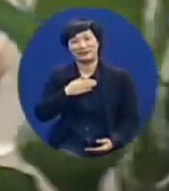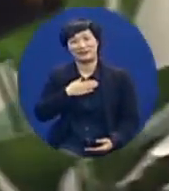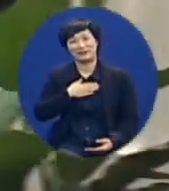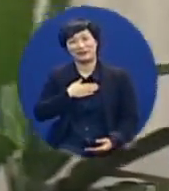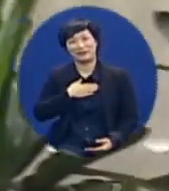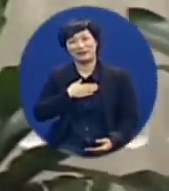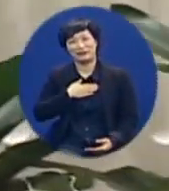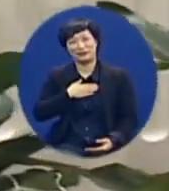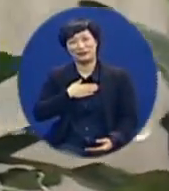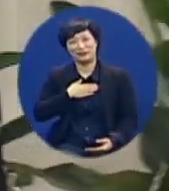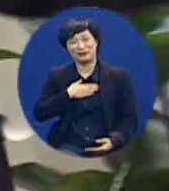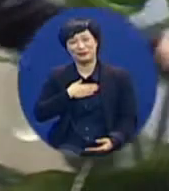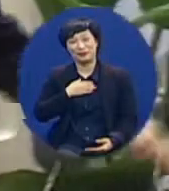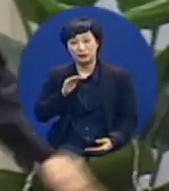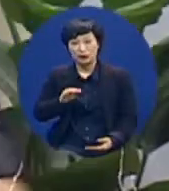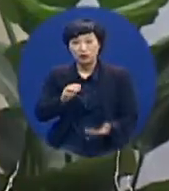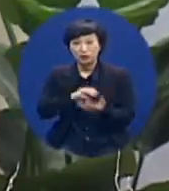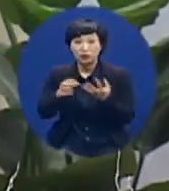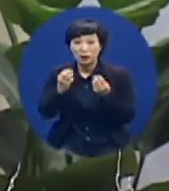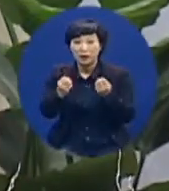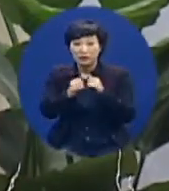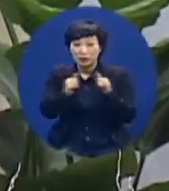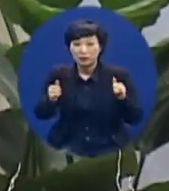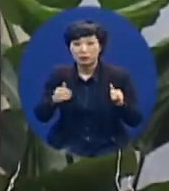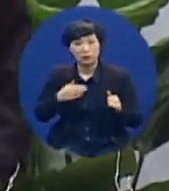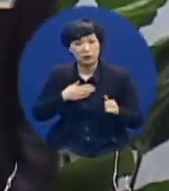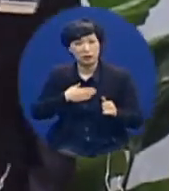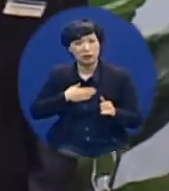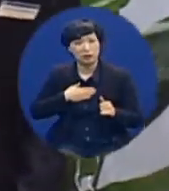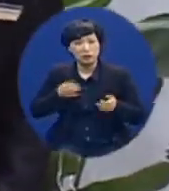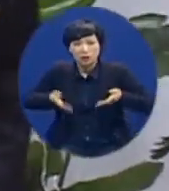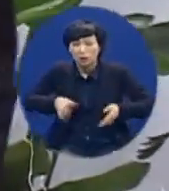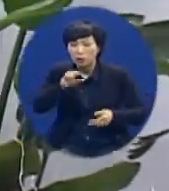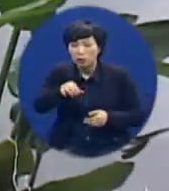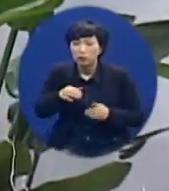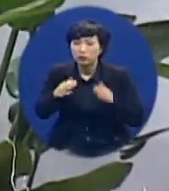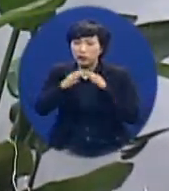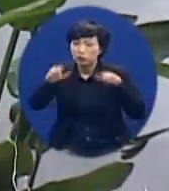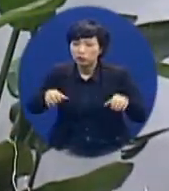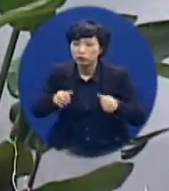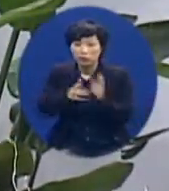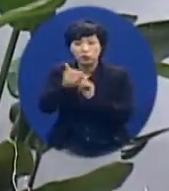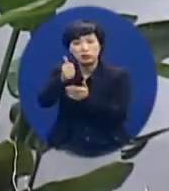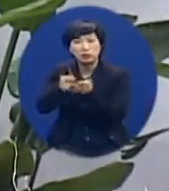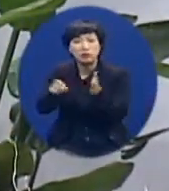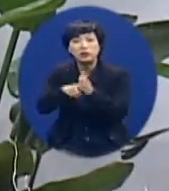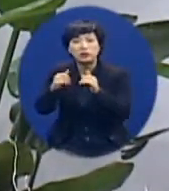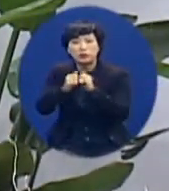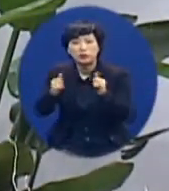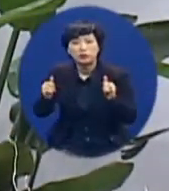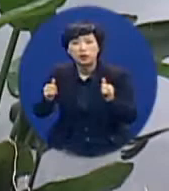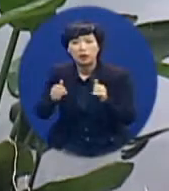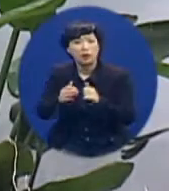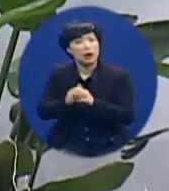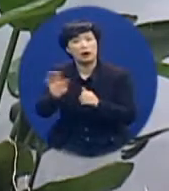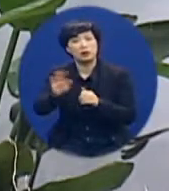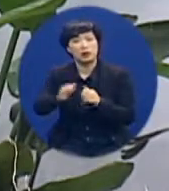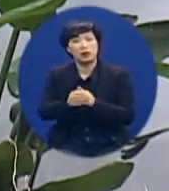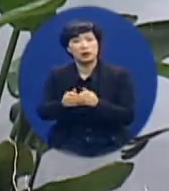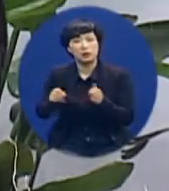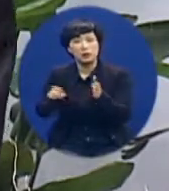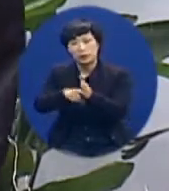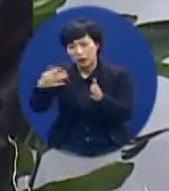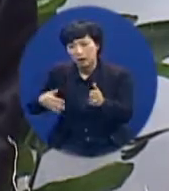So many people don't believe in Jesus except a few families in the village. How did